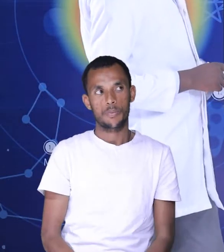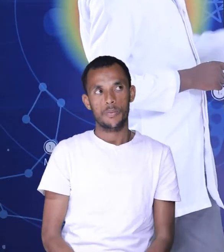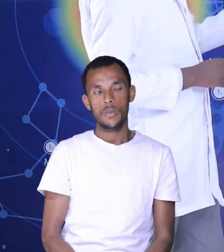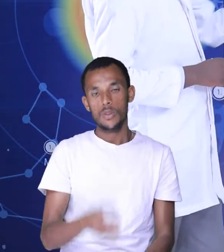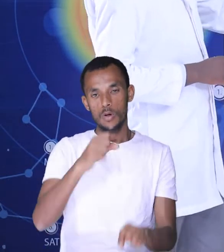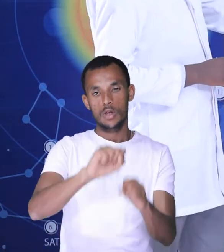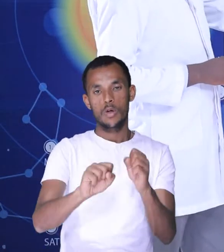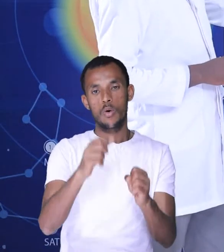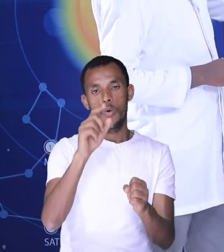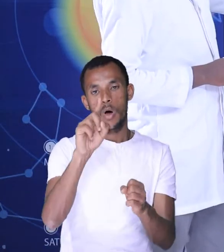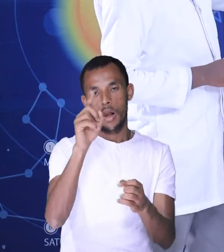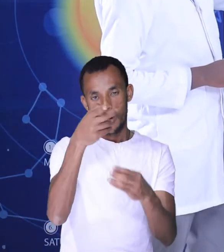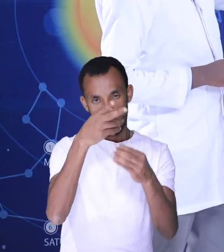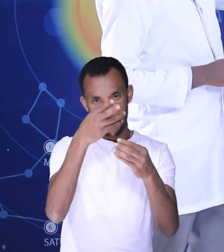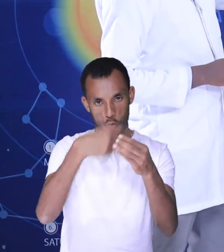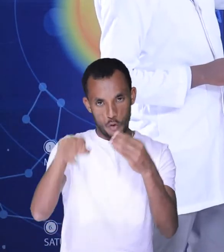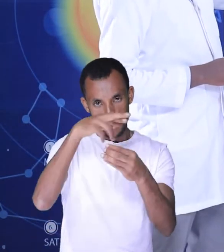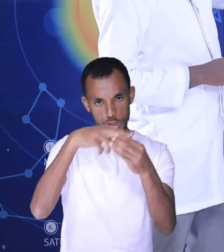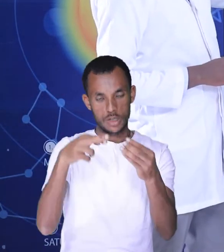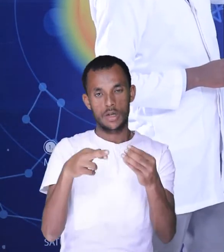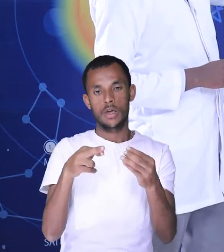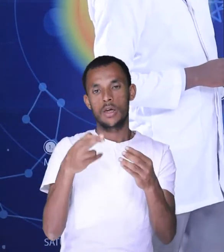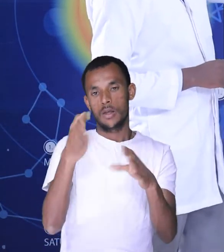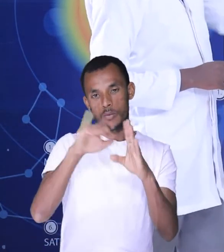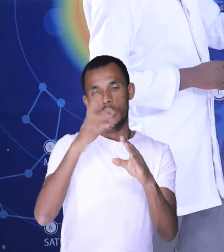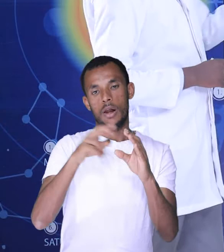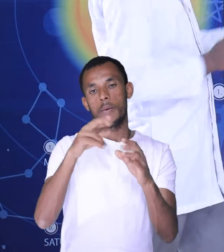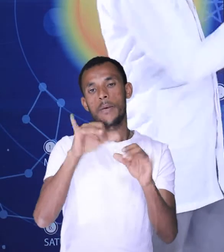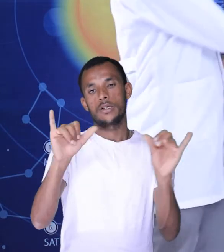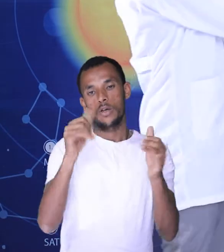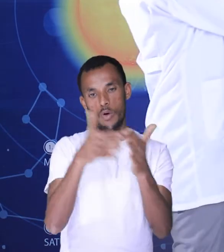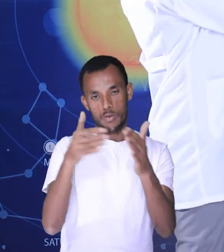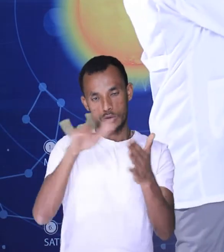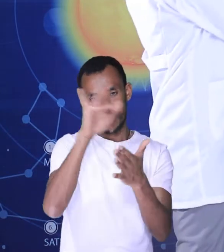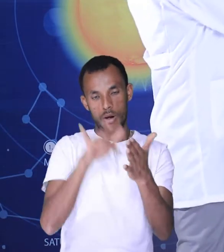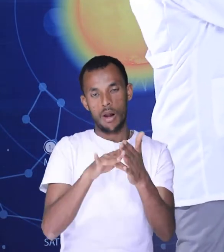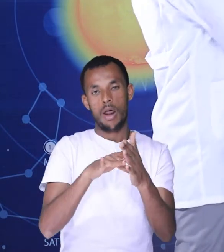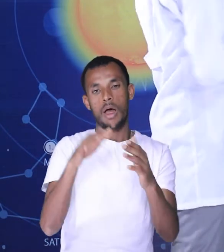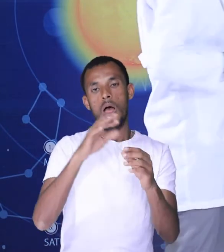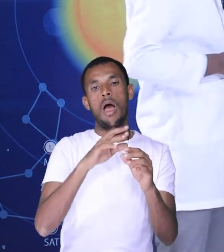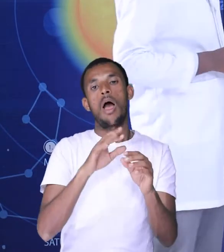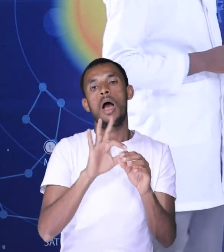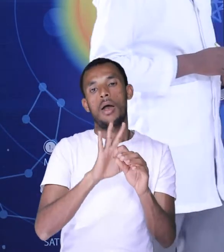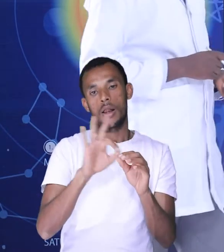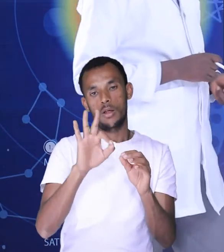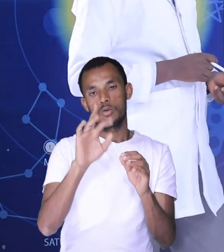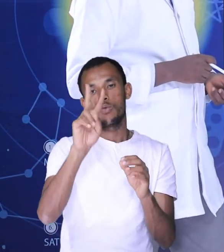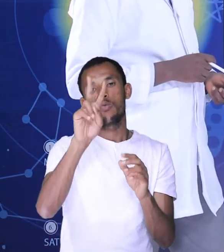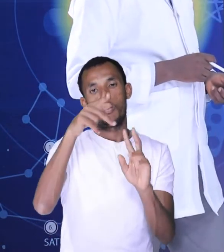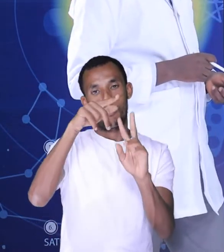So that one revolution in terms of radian measure is equal to the central angle which is subtended by 2 pi